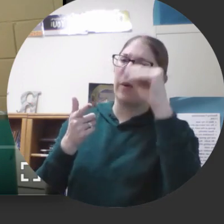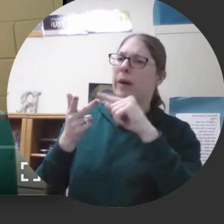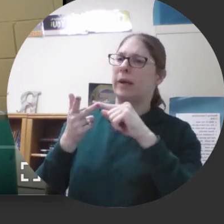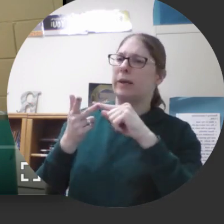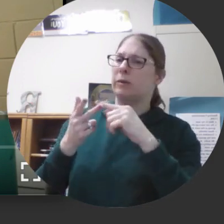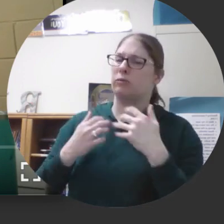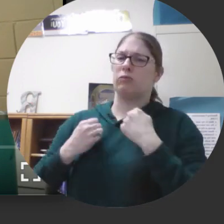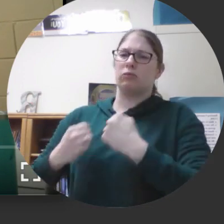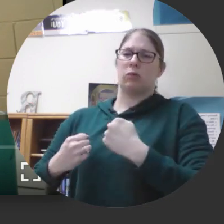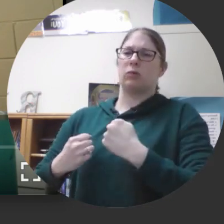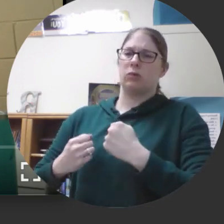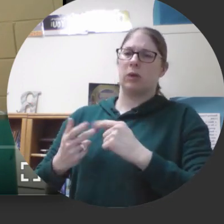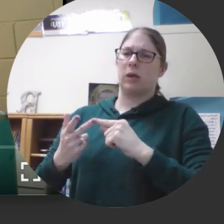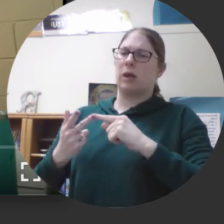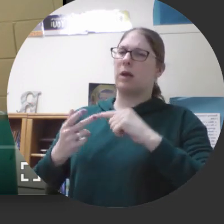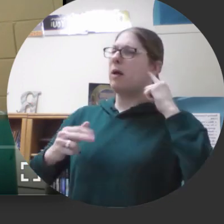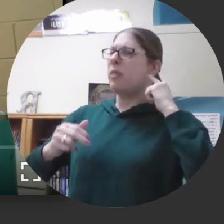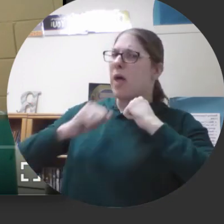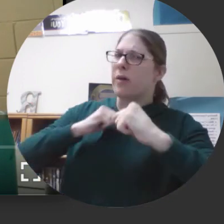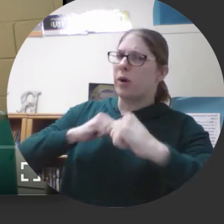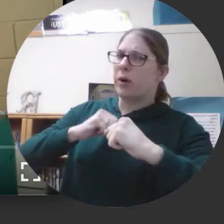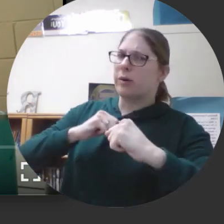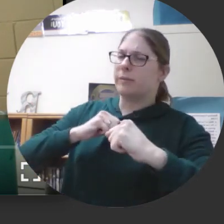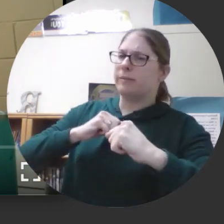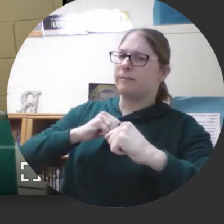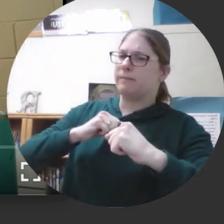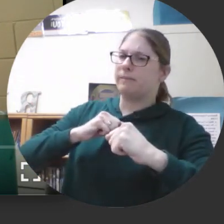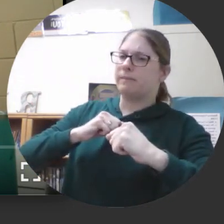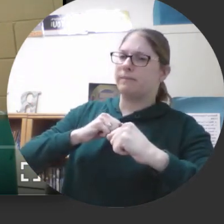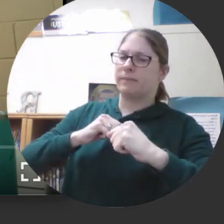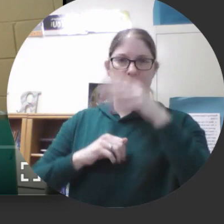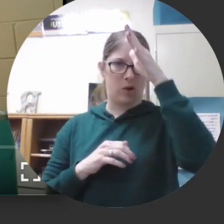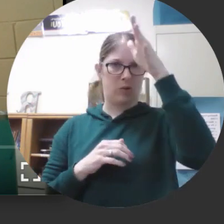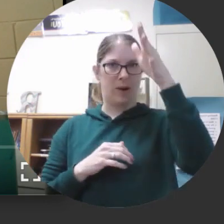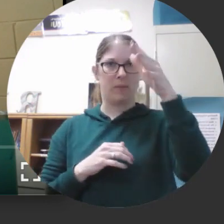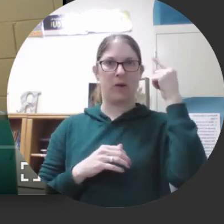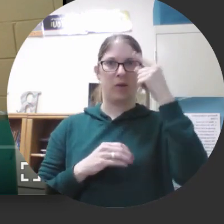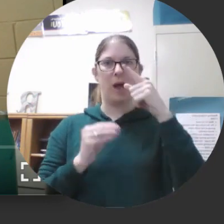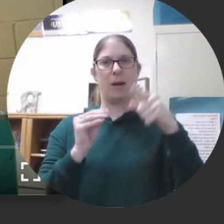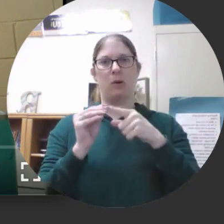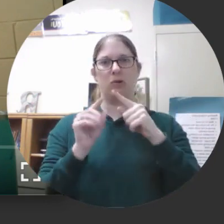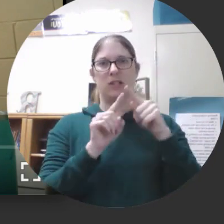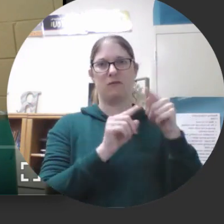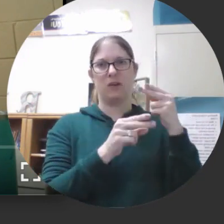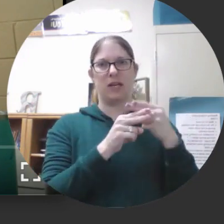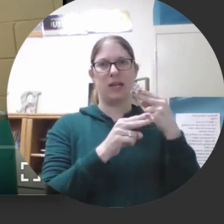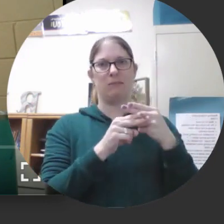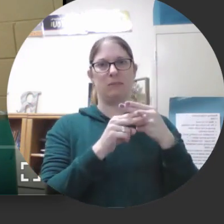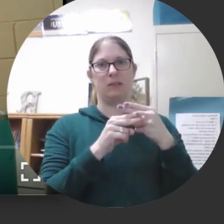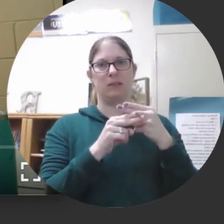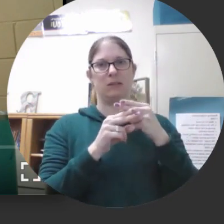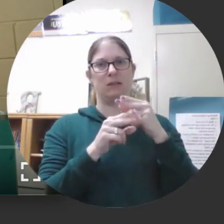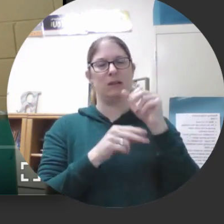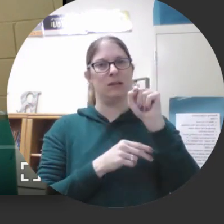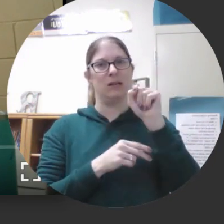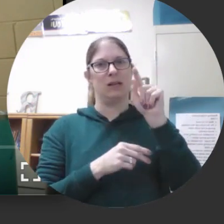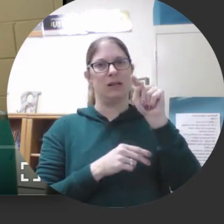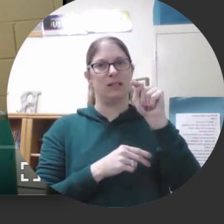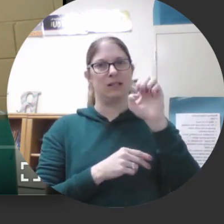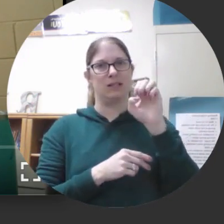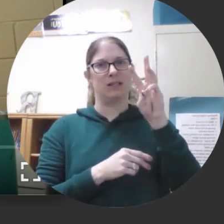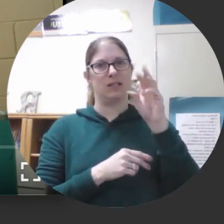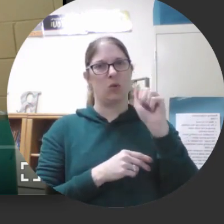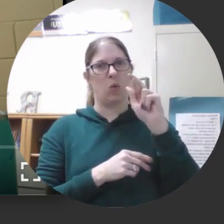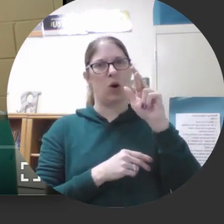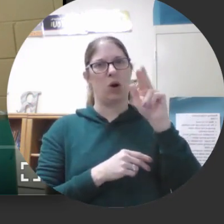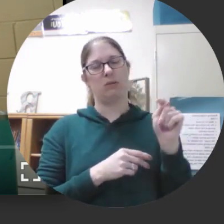Thunderer. Grumble favored good Scottish family names such as Stewart, Sinclair, Mackenzie,